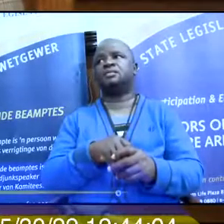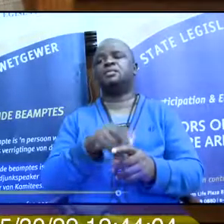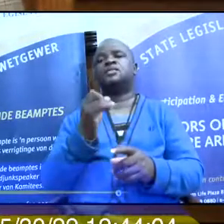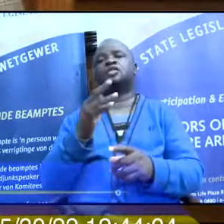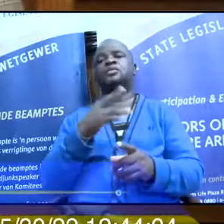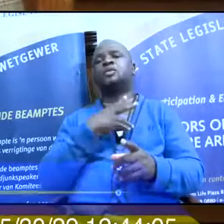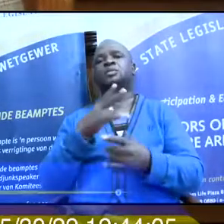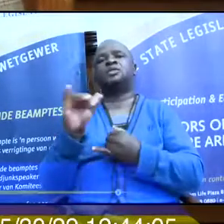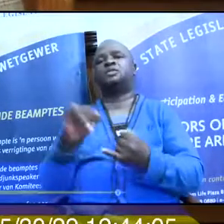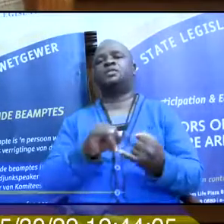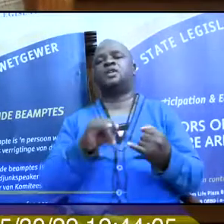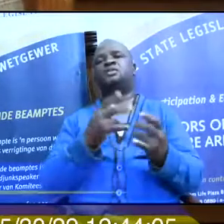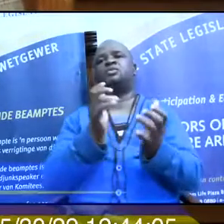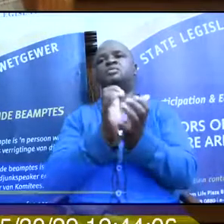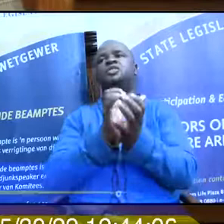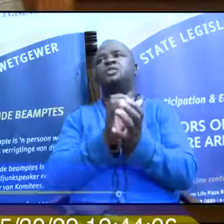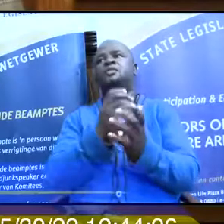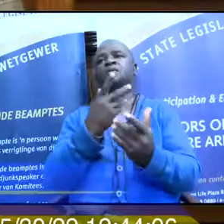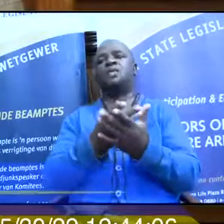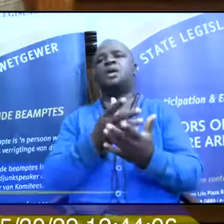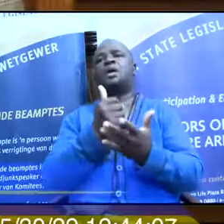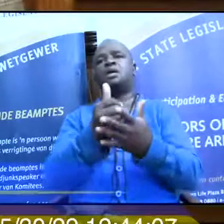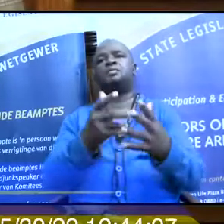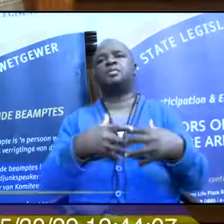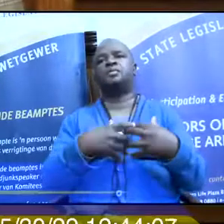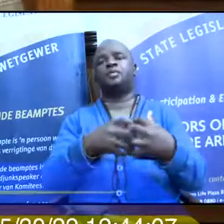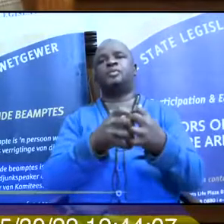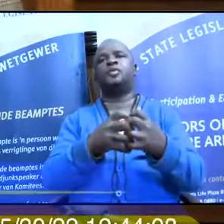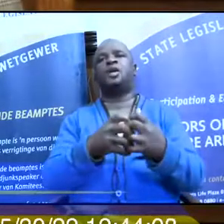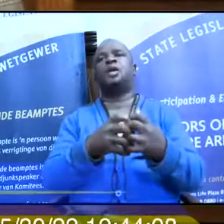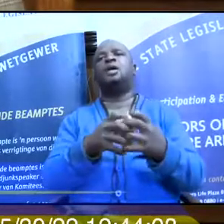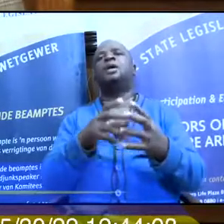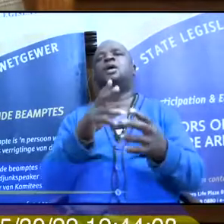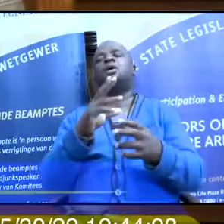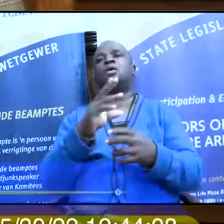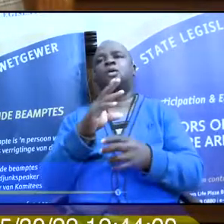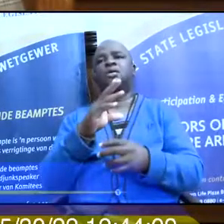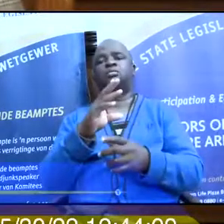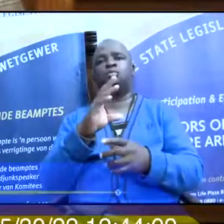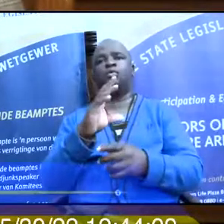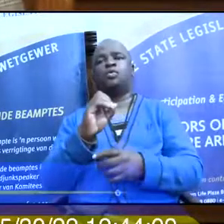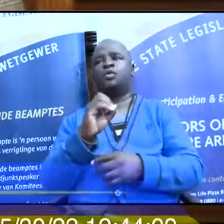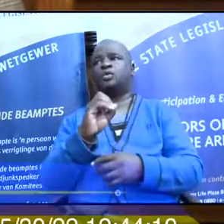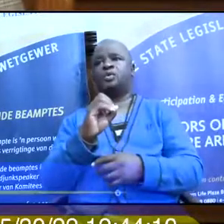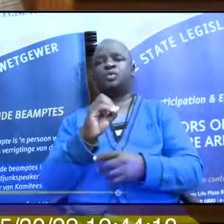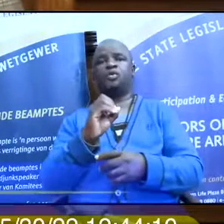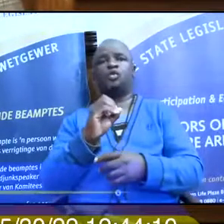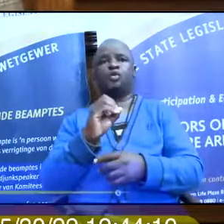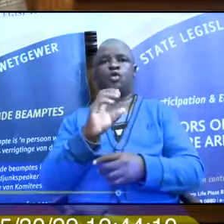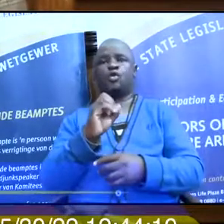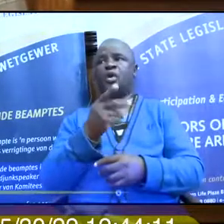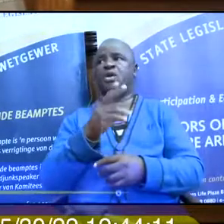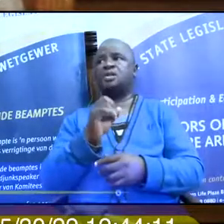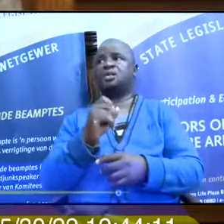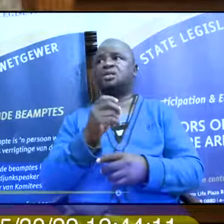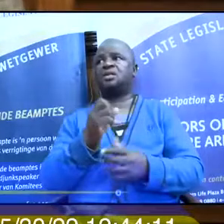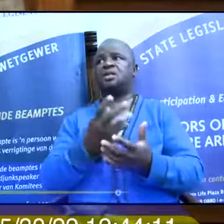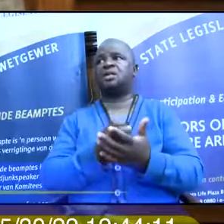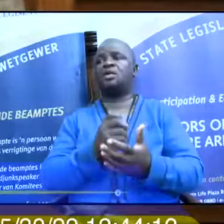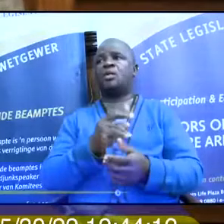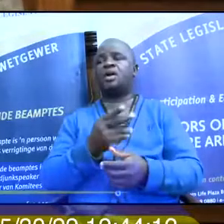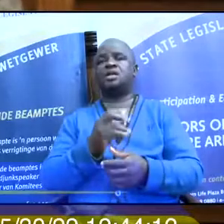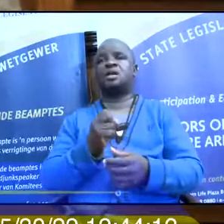not invited in those meetings to conform these occupational health and safety committees within different workplaces